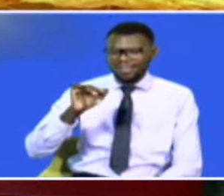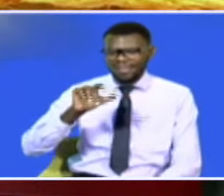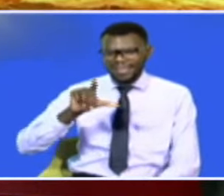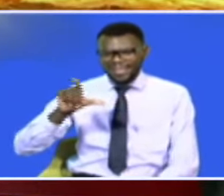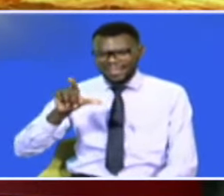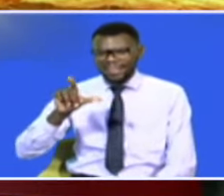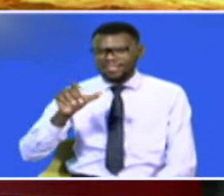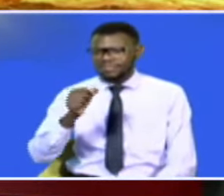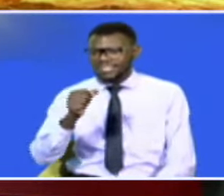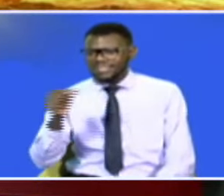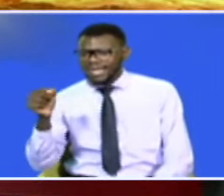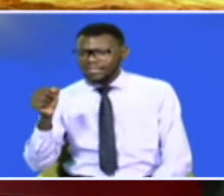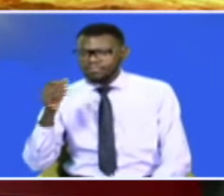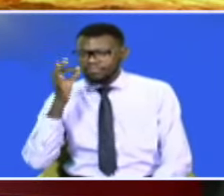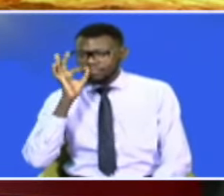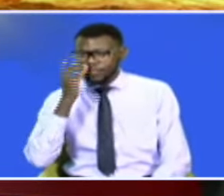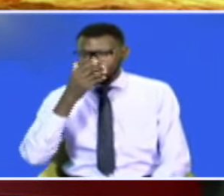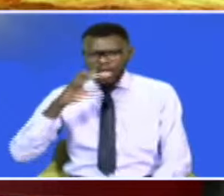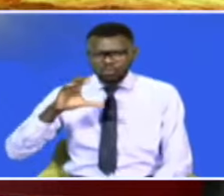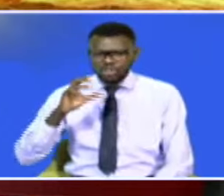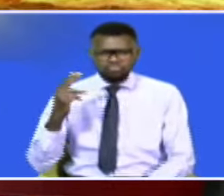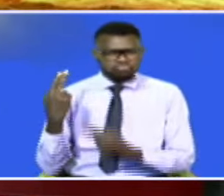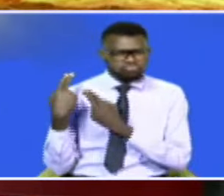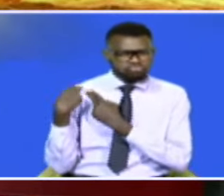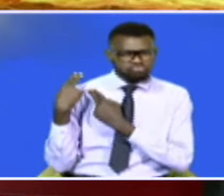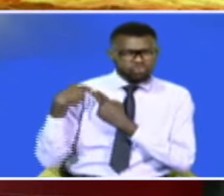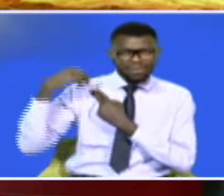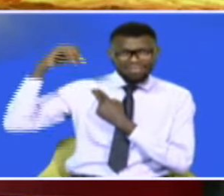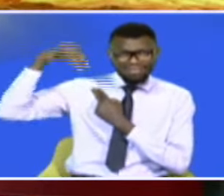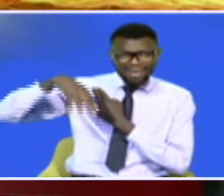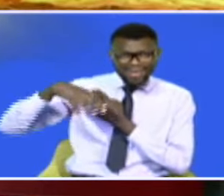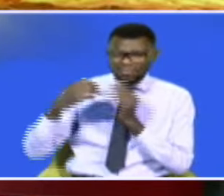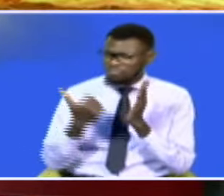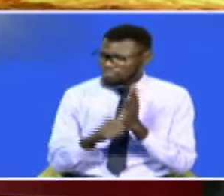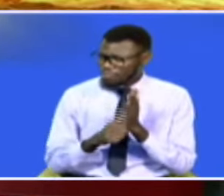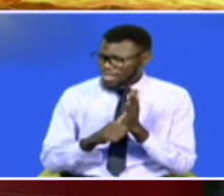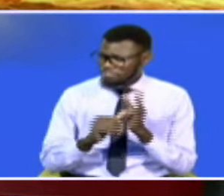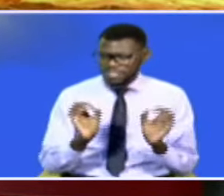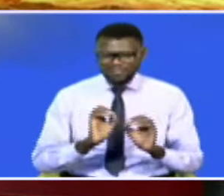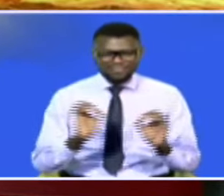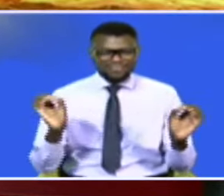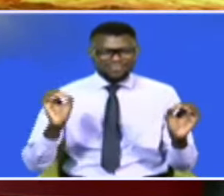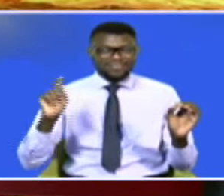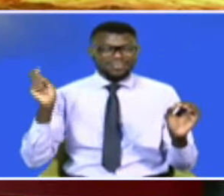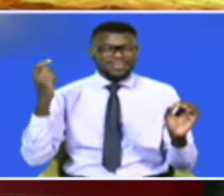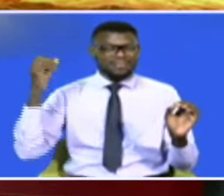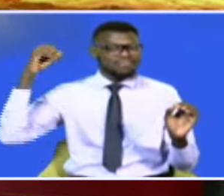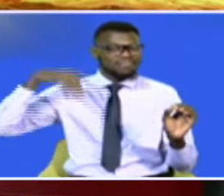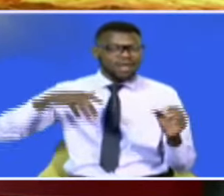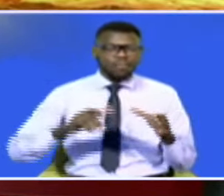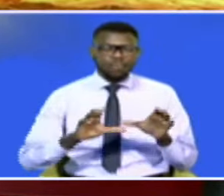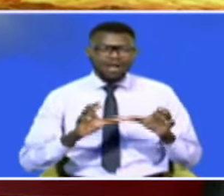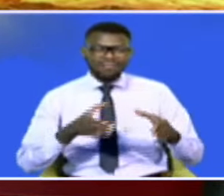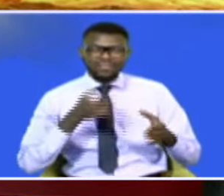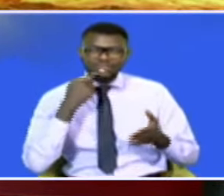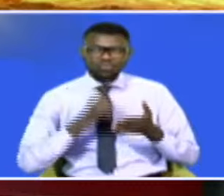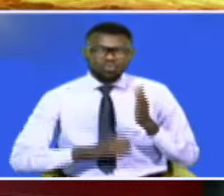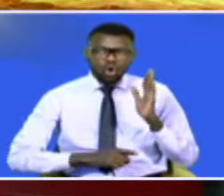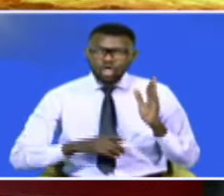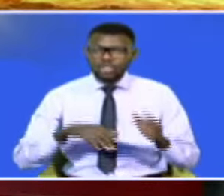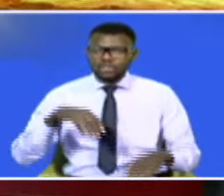in Kieni, Nyeri County. Speaking to the media, the power distributing company confirmed that all its